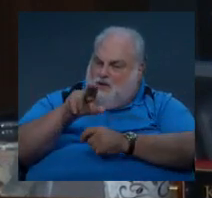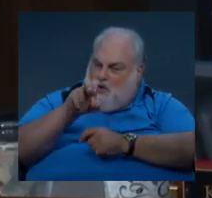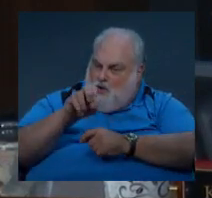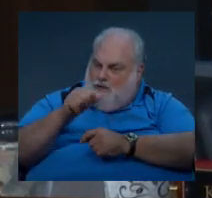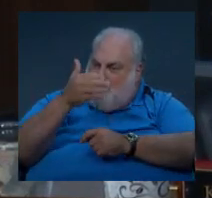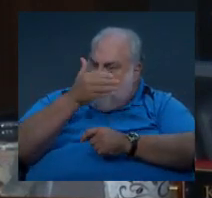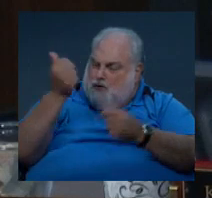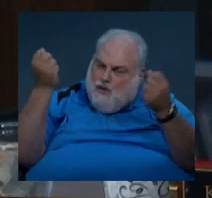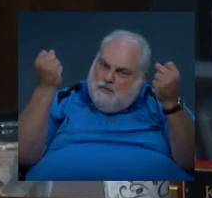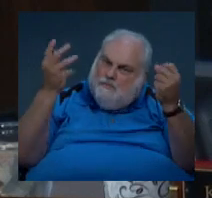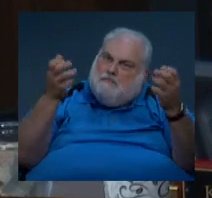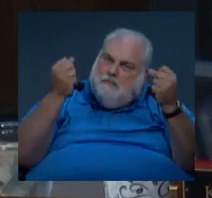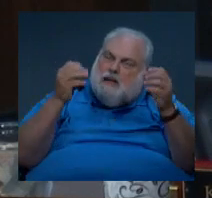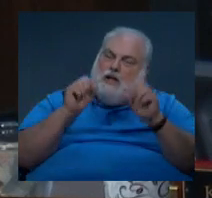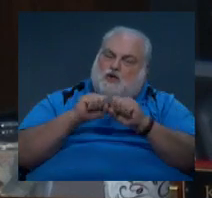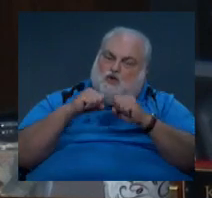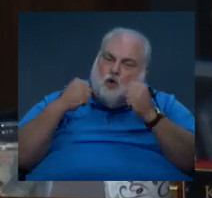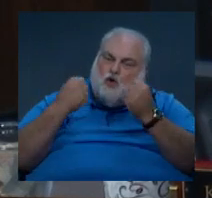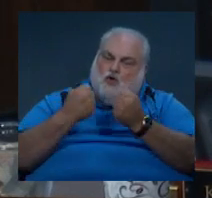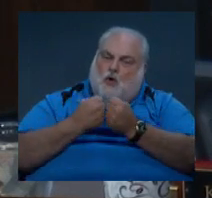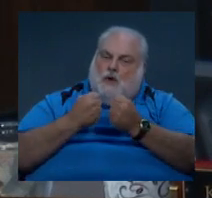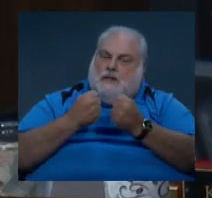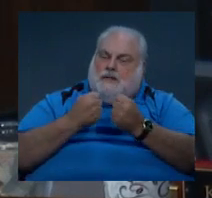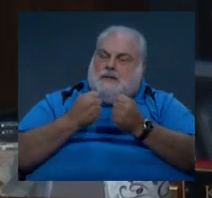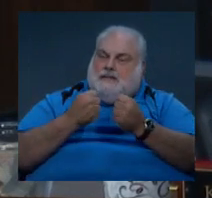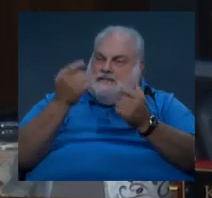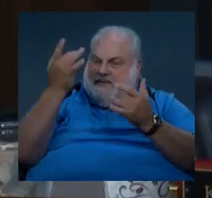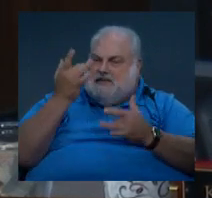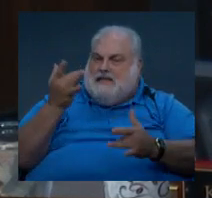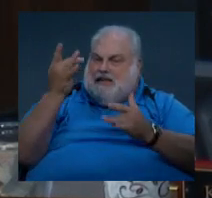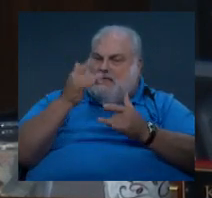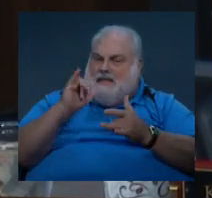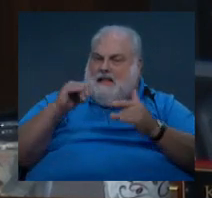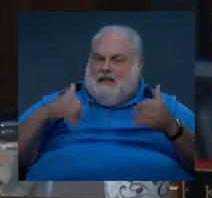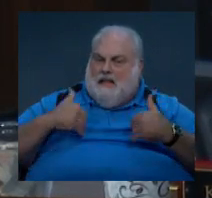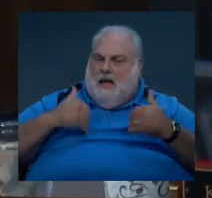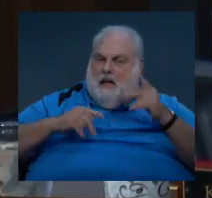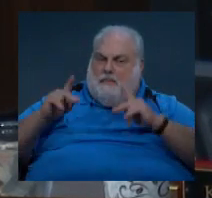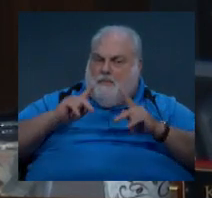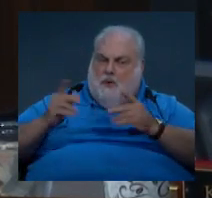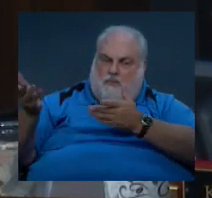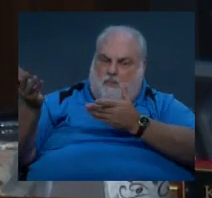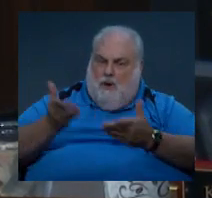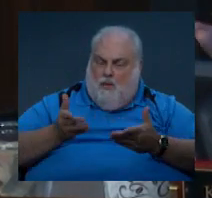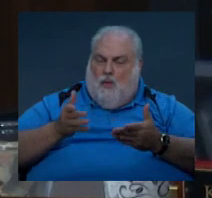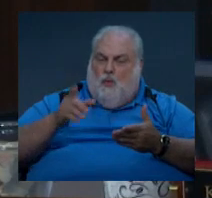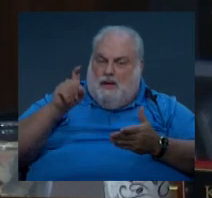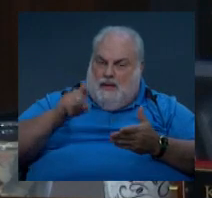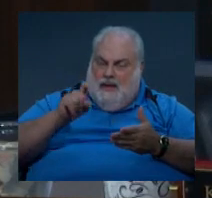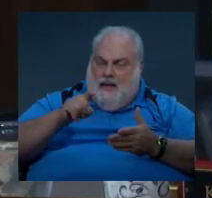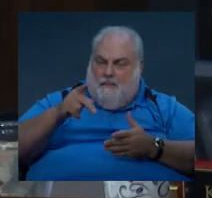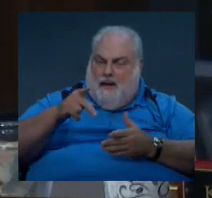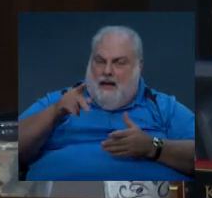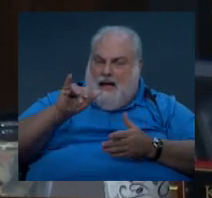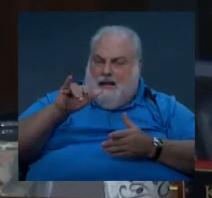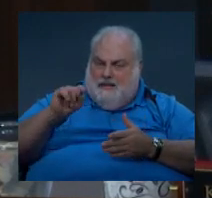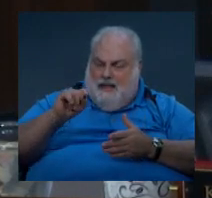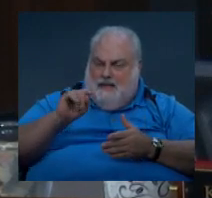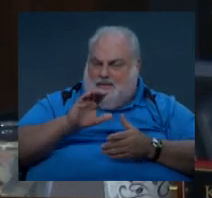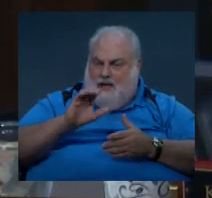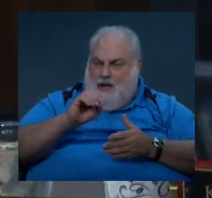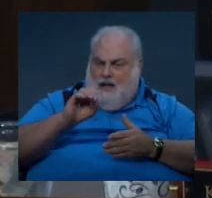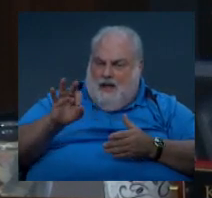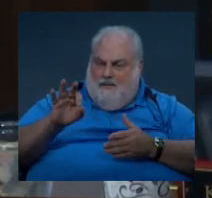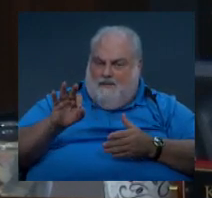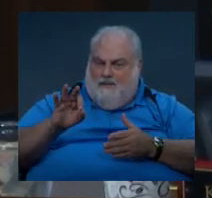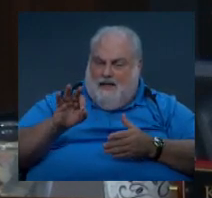so many social ills that these young people are bringing to the table that it created a need for us to have PIT or CYF in the first place,